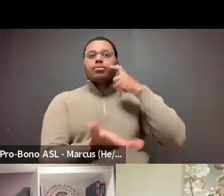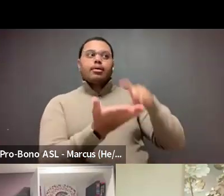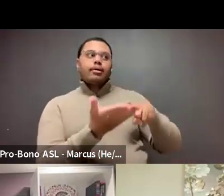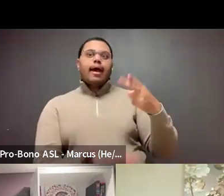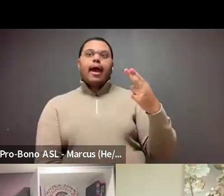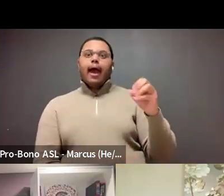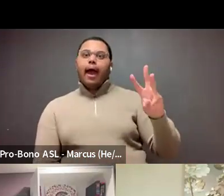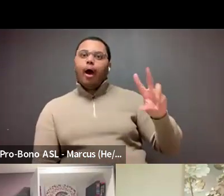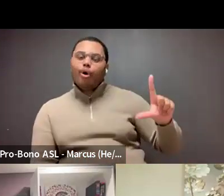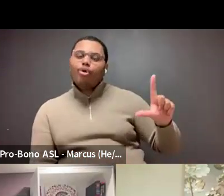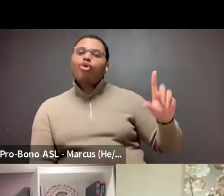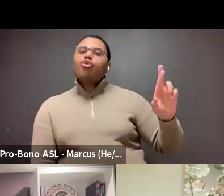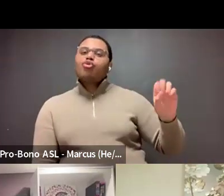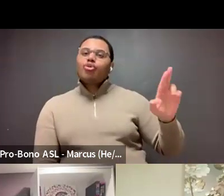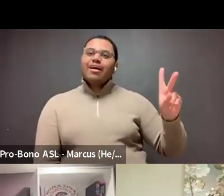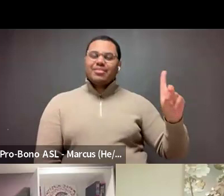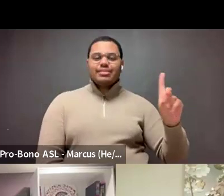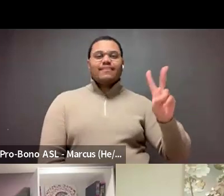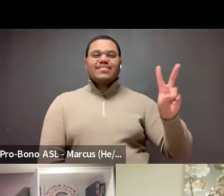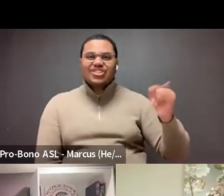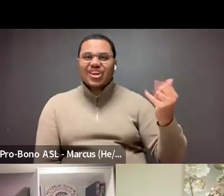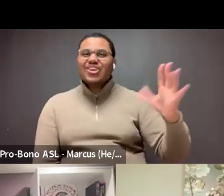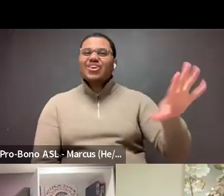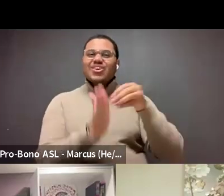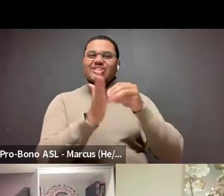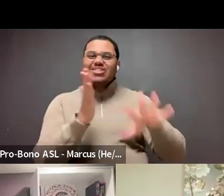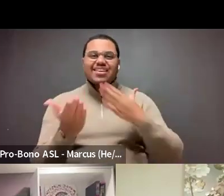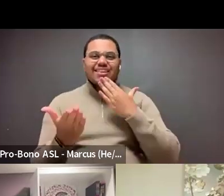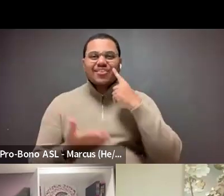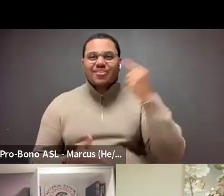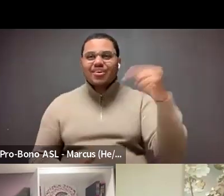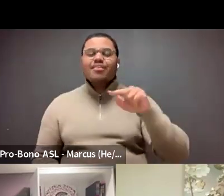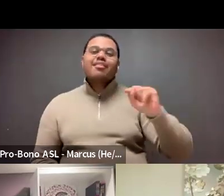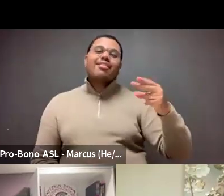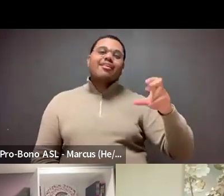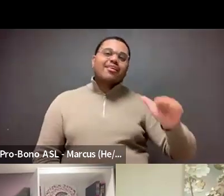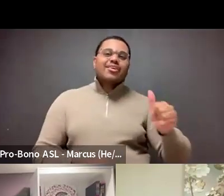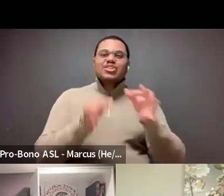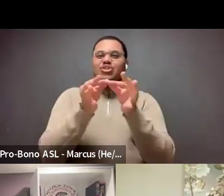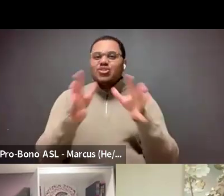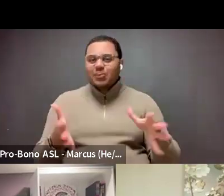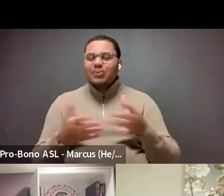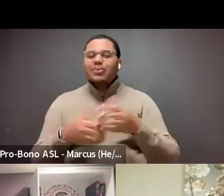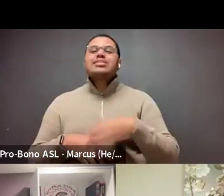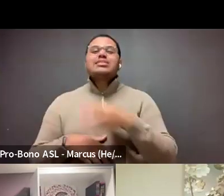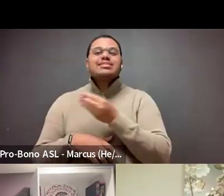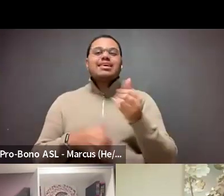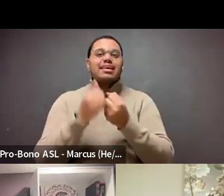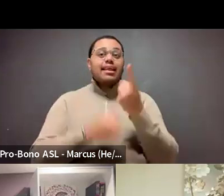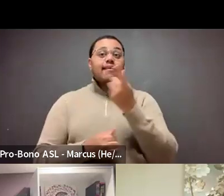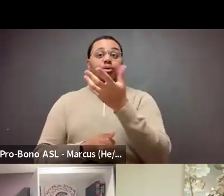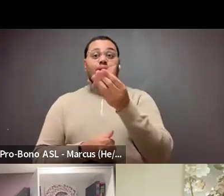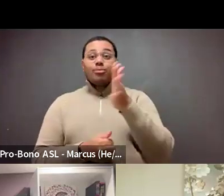Howlround, VJ and your students. Thank you so much for coming, Thea and the interpreters. And to everyone out there, to